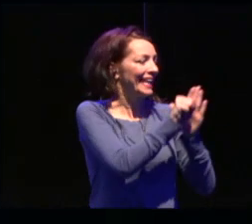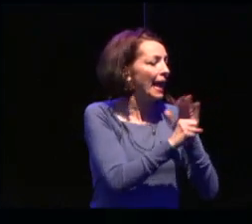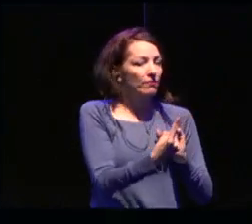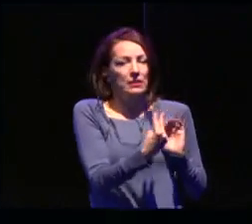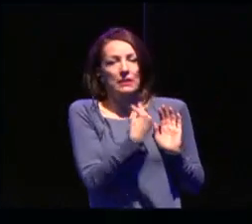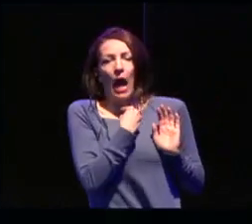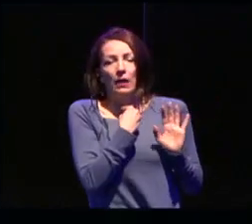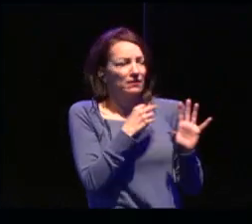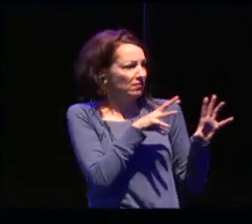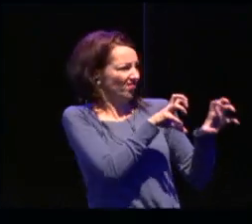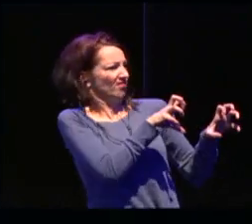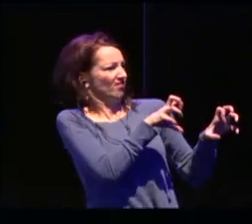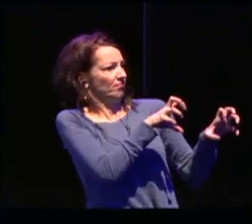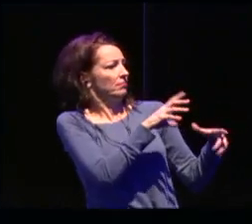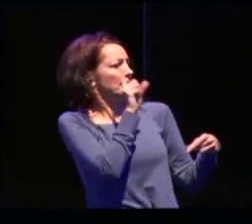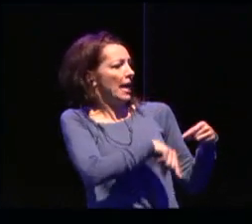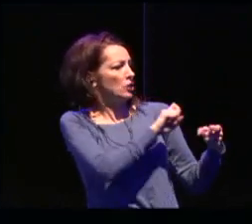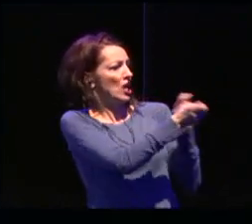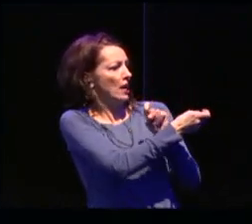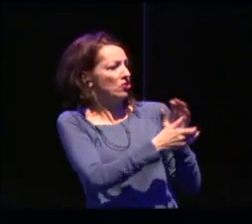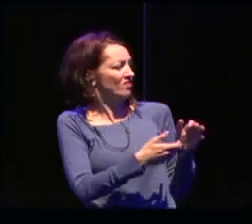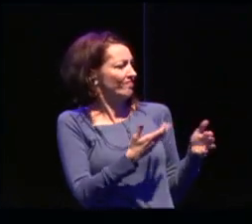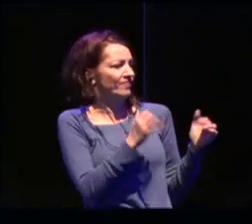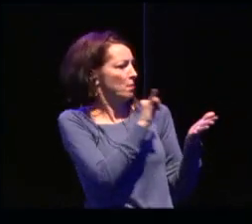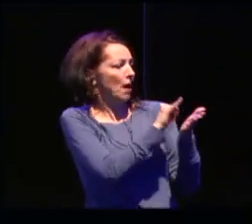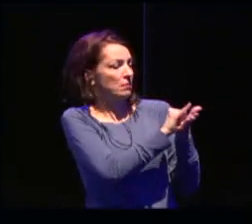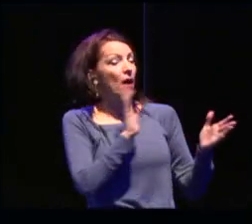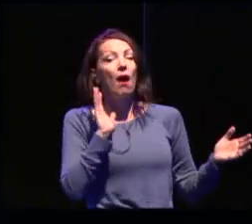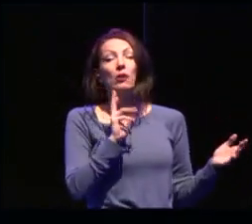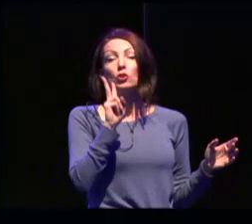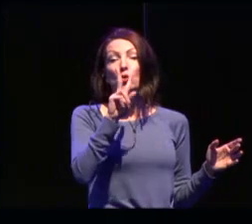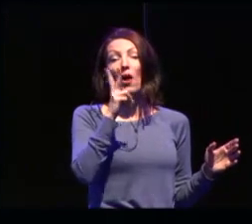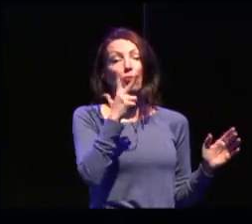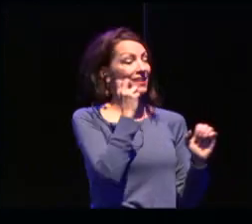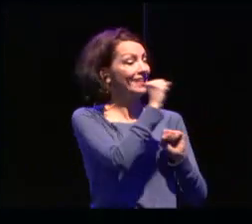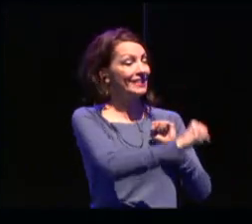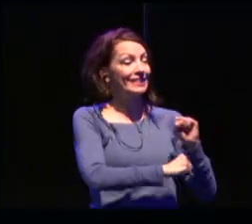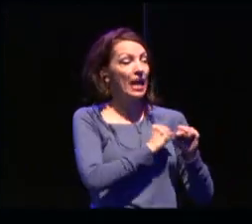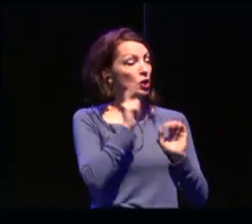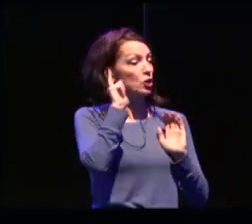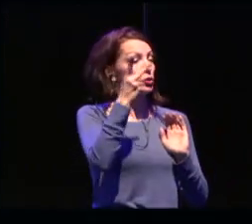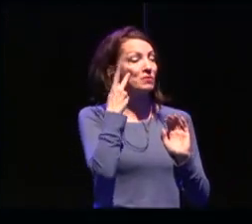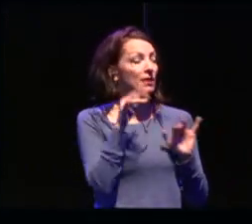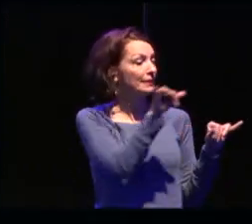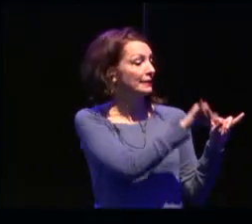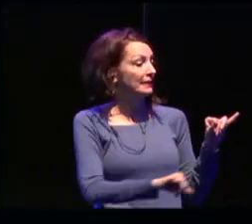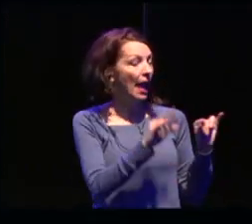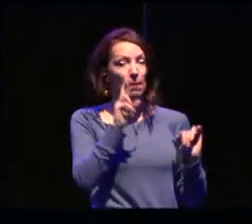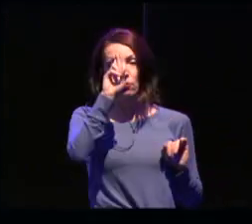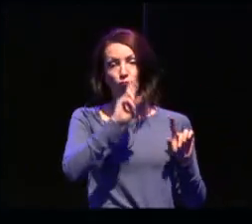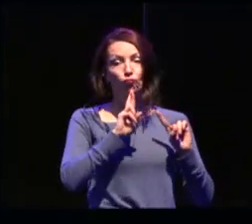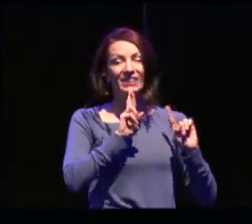then petrifying them there the entire time so that 2 or 3 years later, you still see them the same way, react the same way in